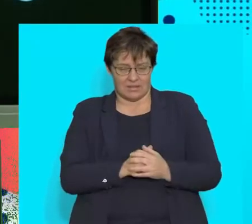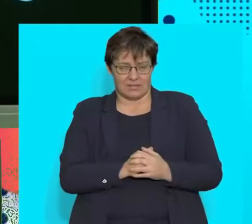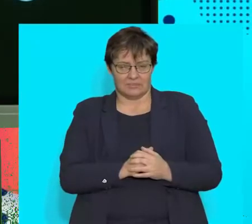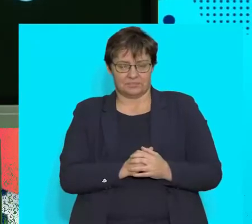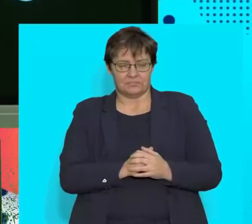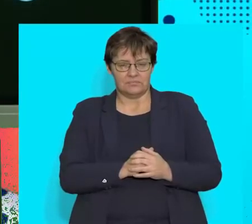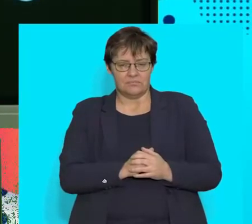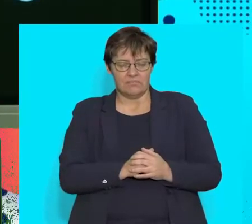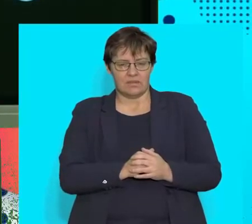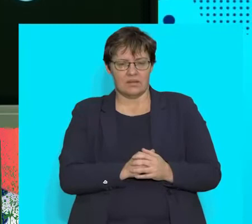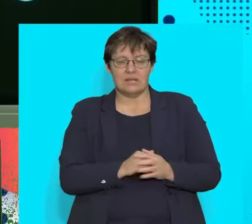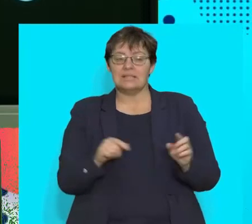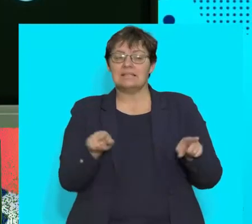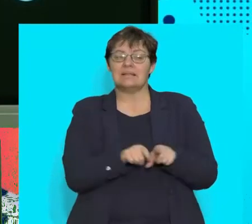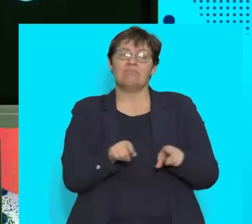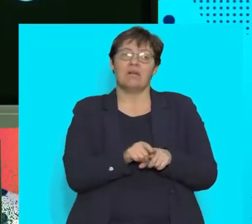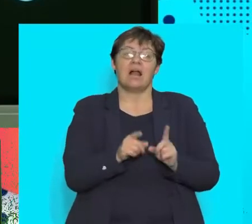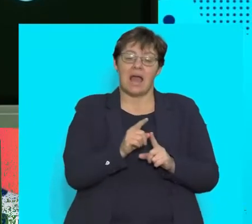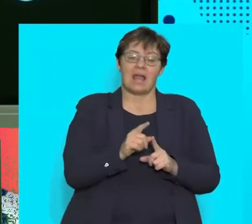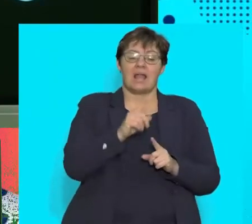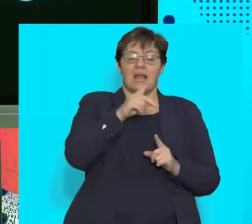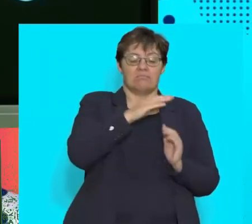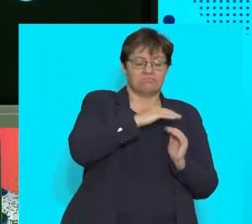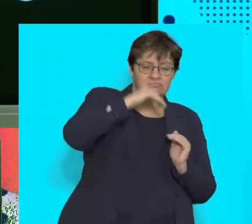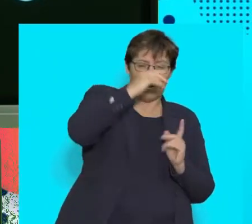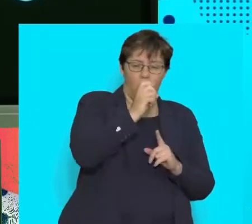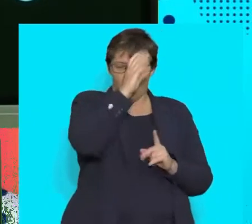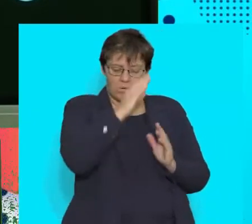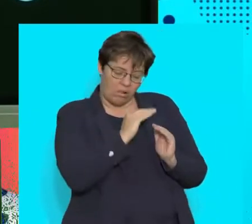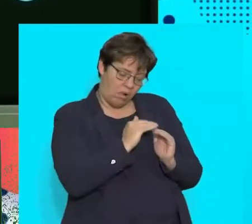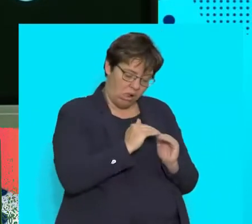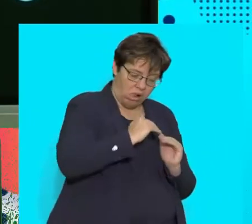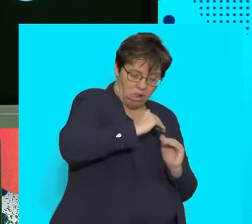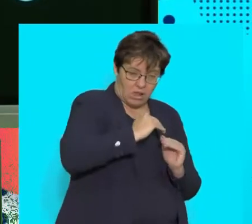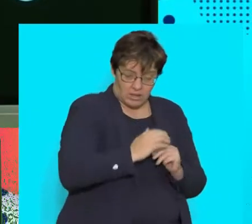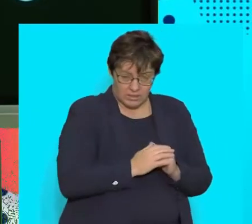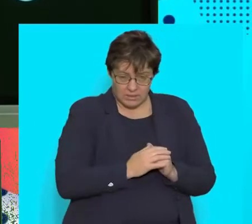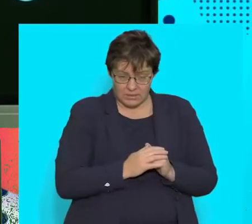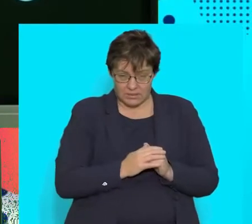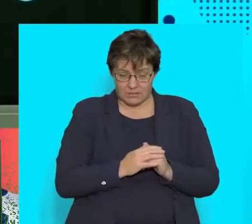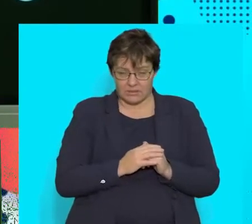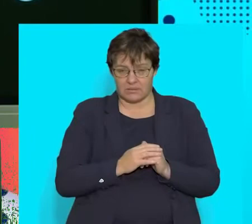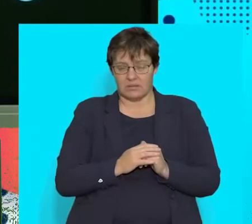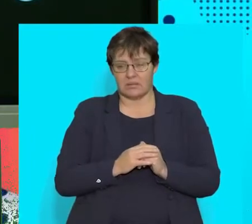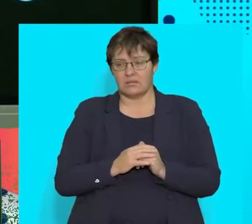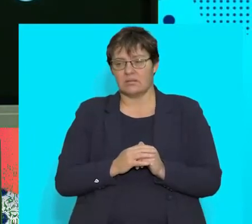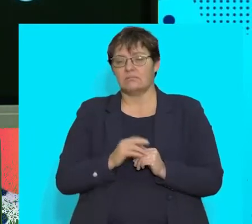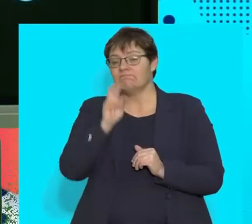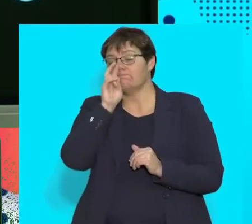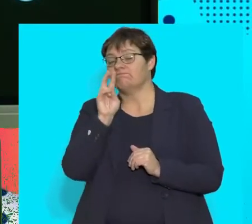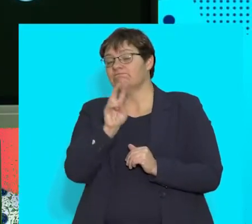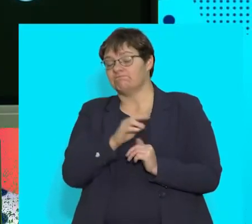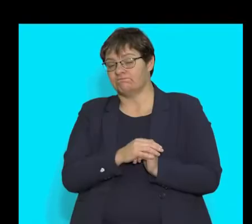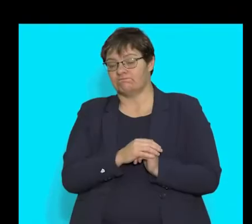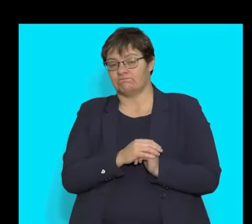that if you see something that is like a parabola, even a quarter of a bit of a parabola, half a parabola, look and